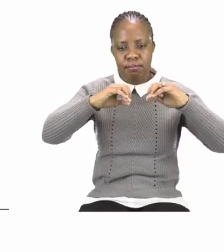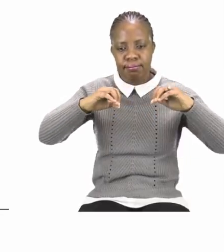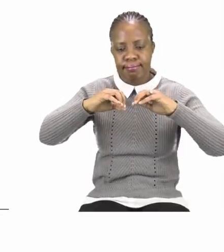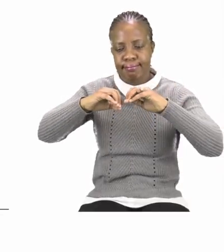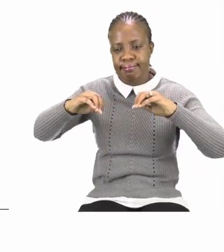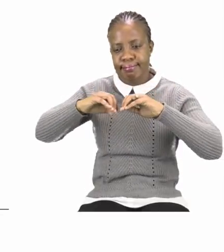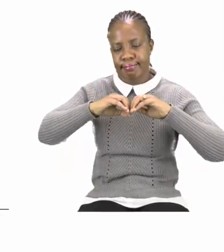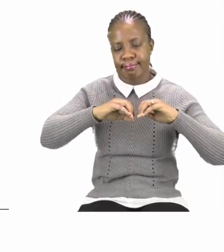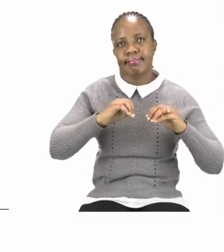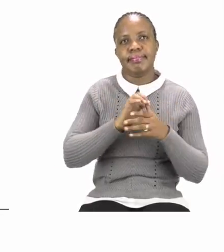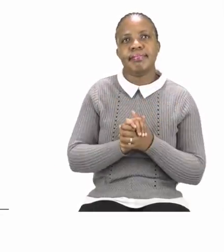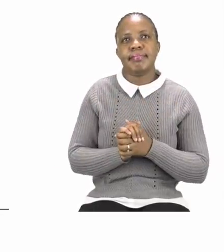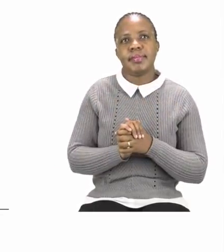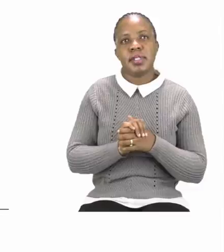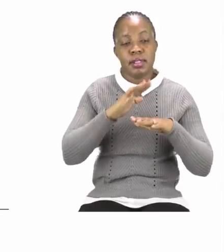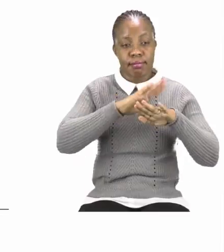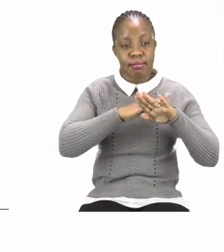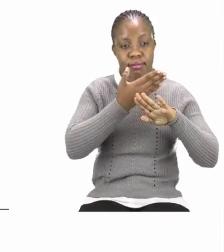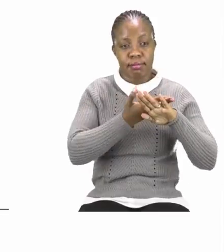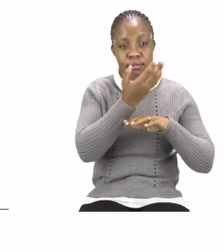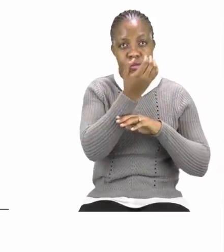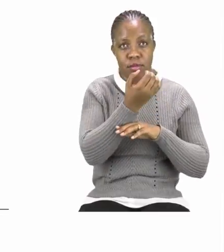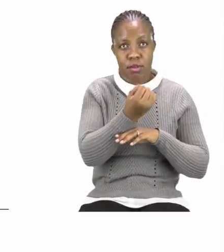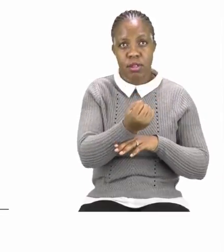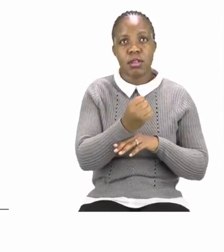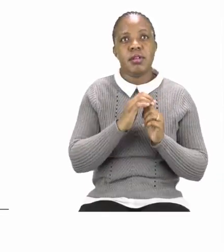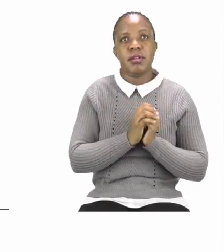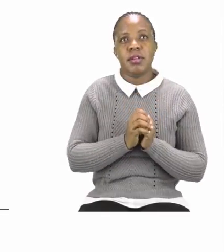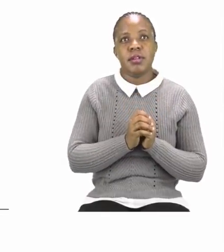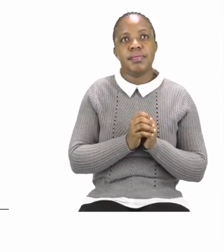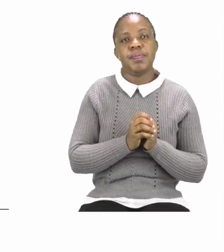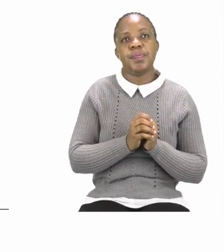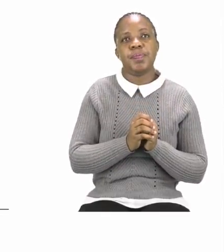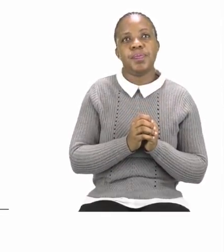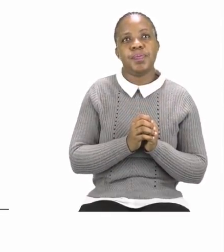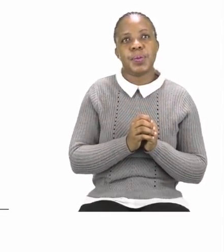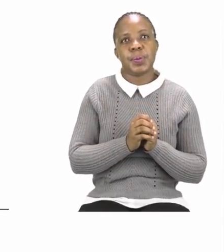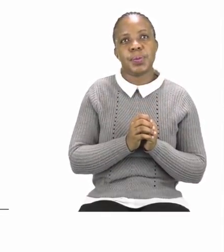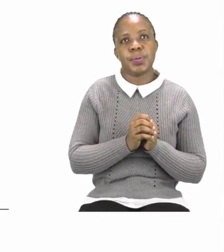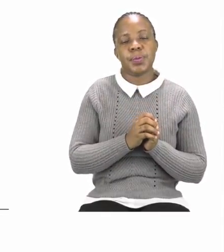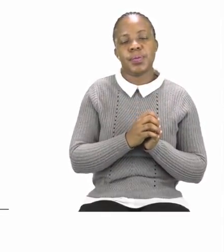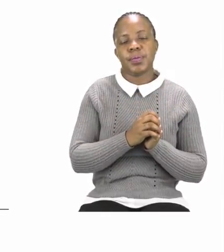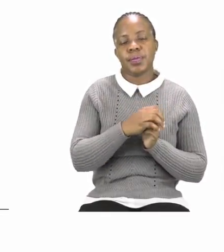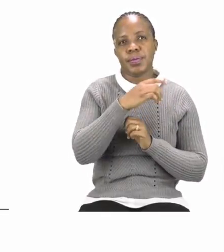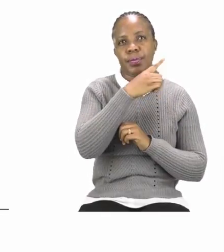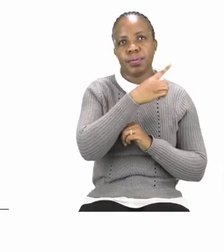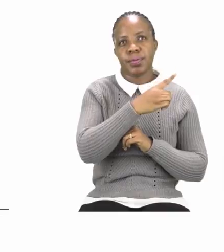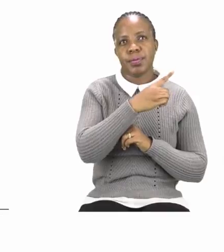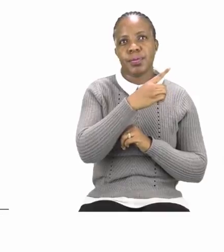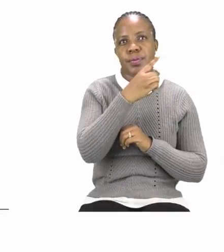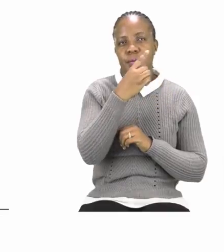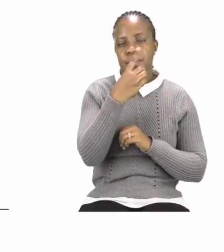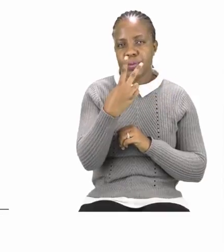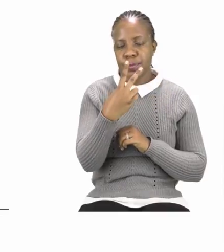the following. So the first one says 12 equals 10